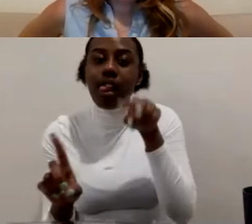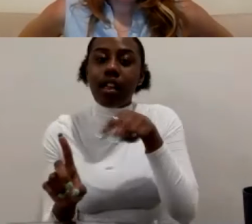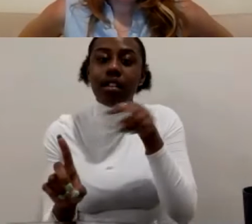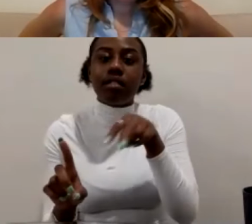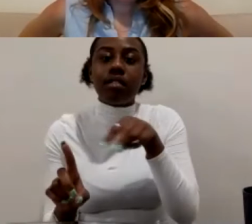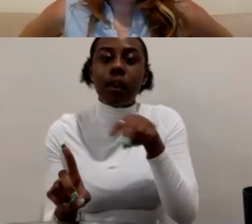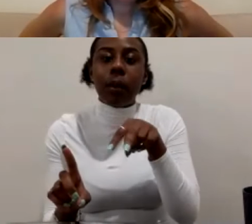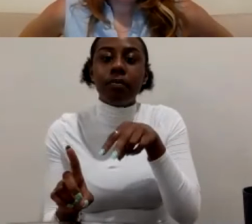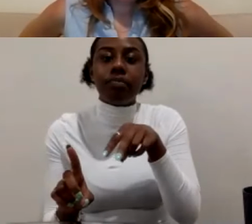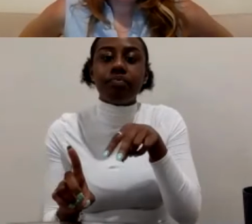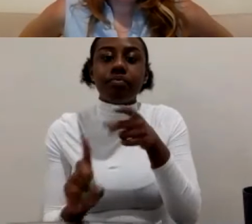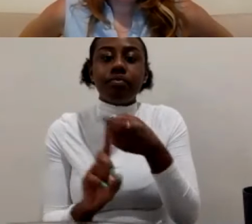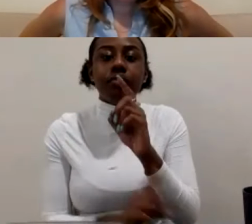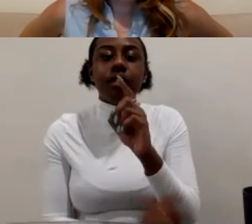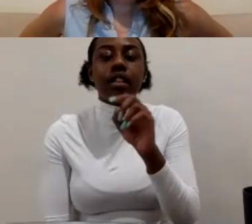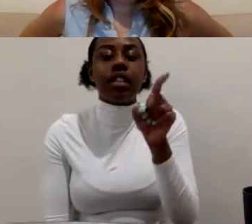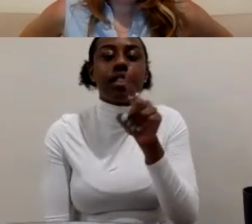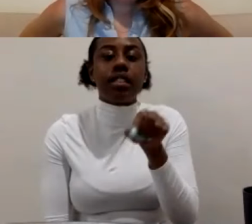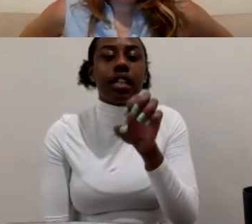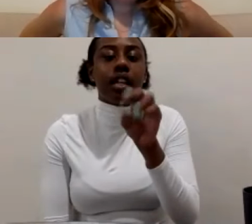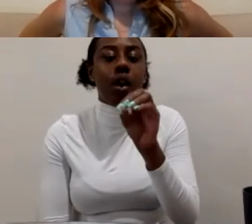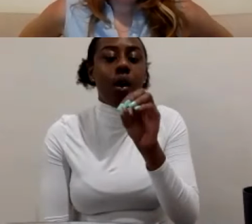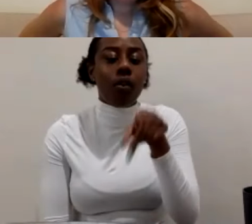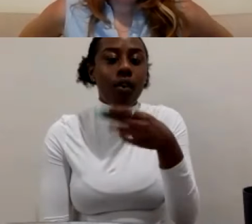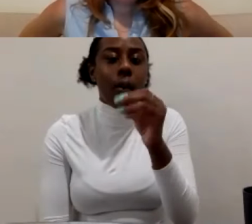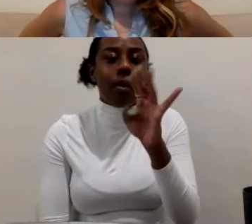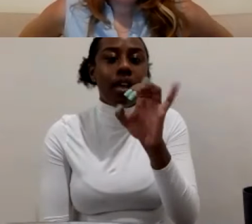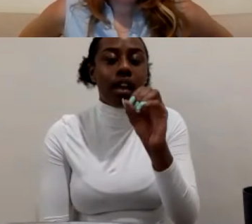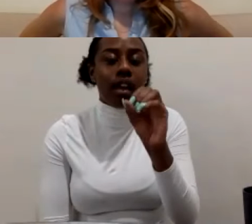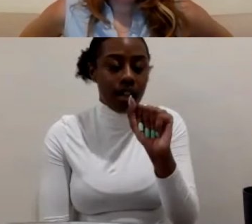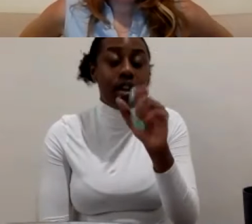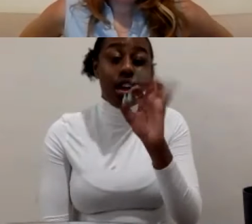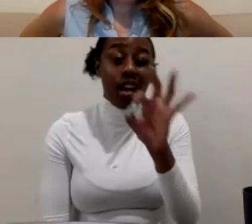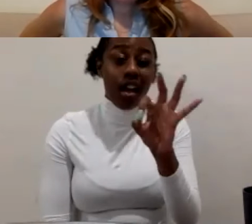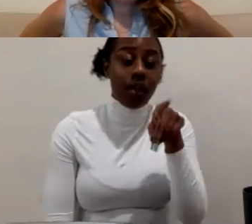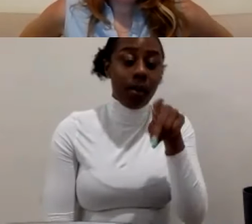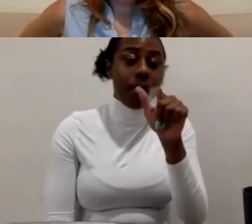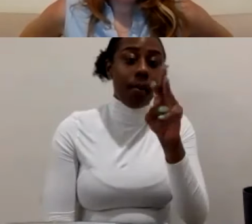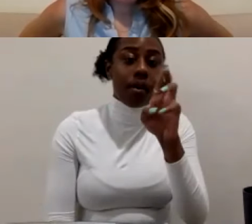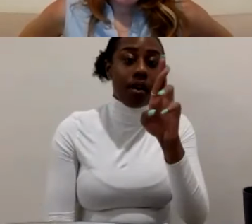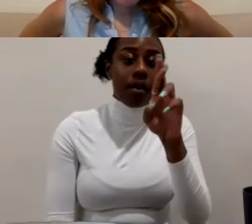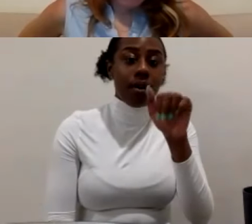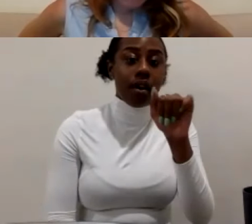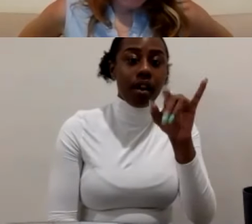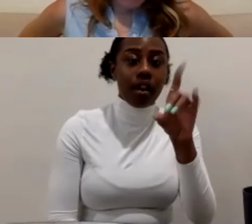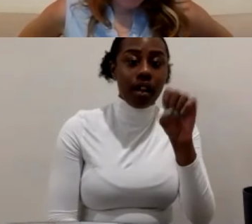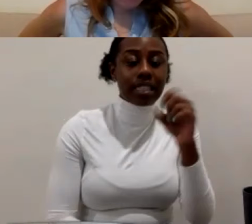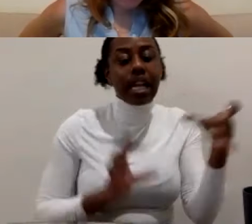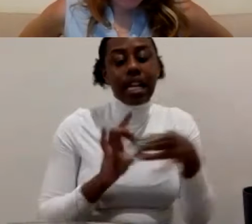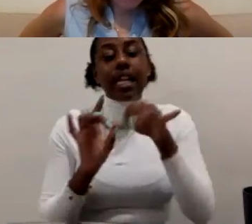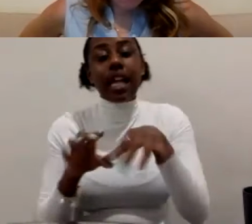the xenophobia of the Palmer raids, connecting that to the war that was happening,